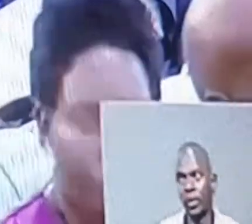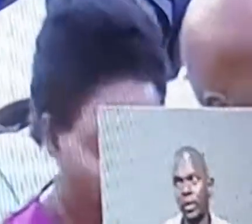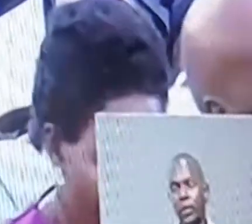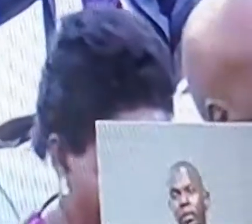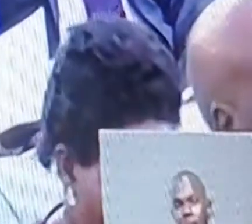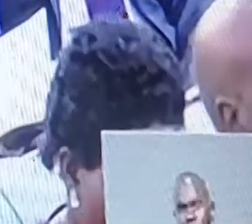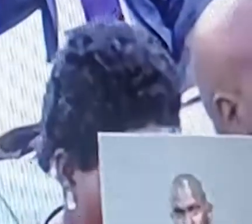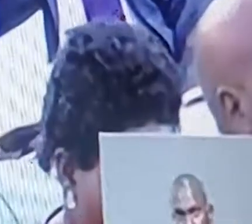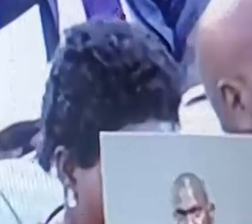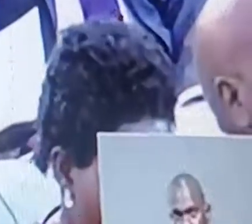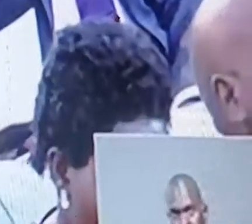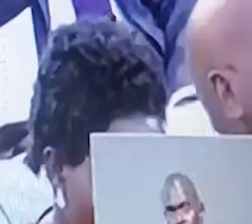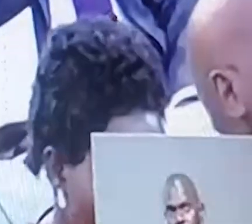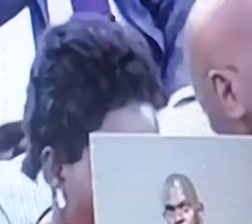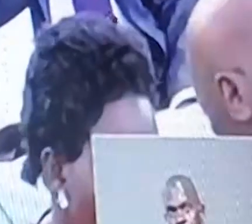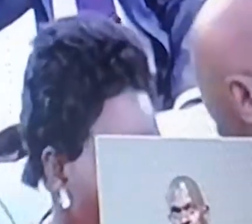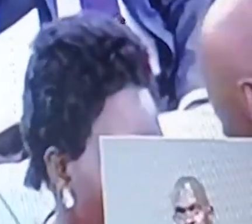I raised